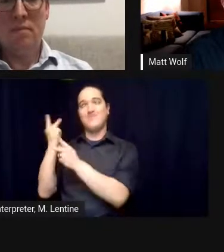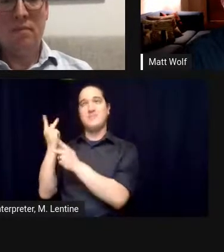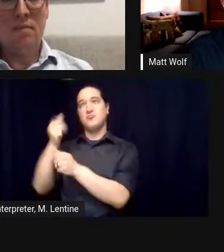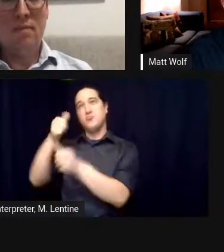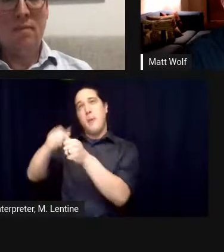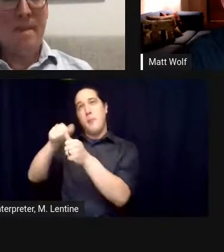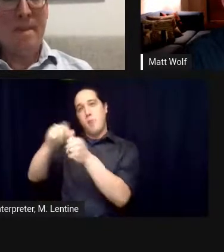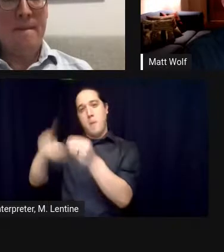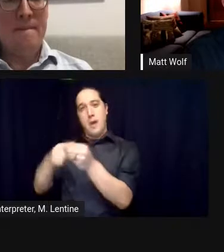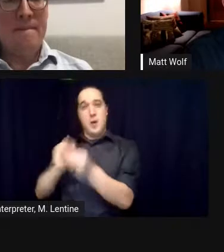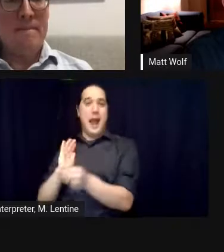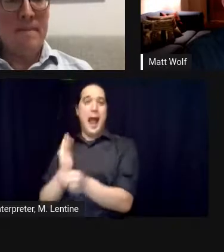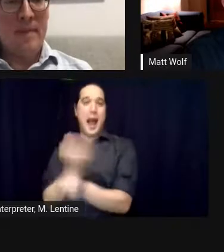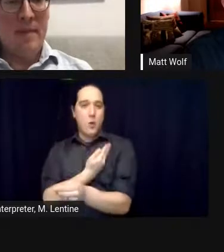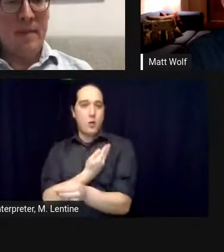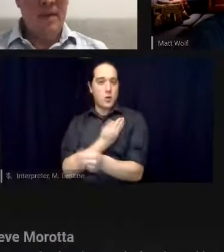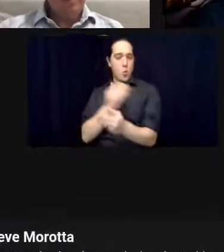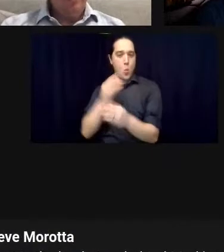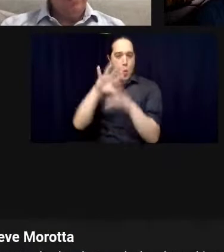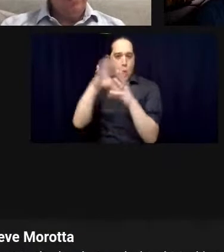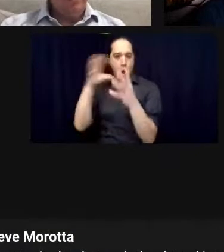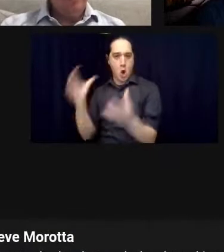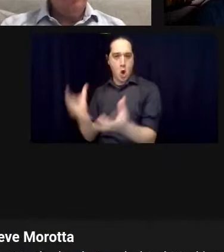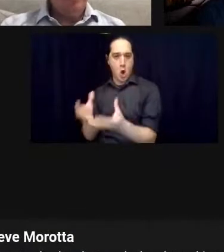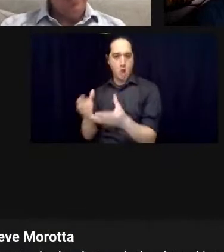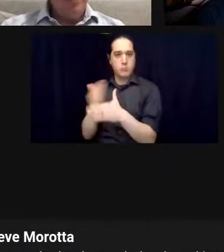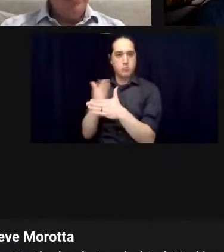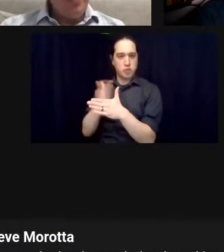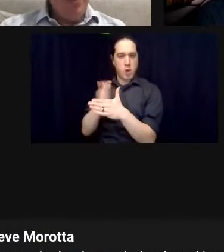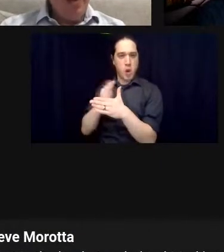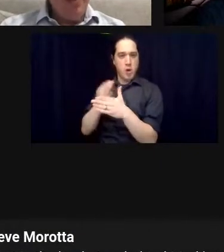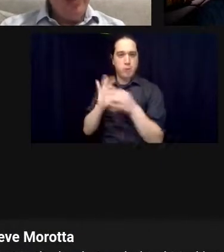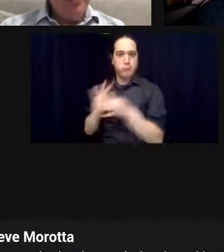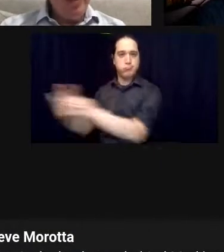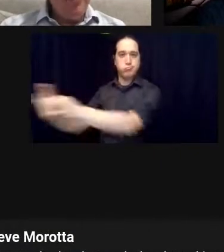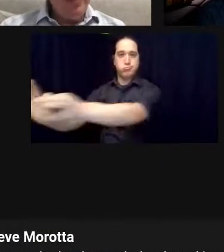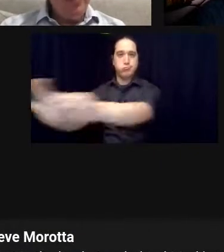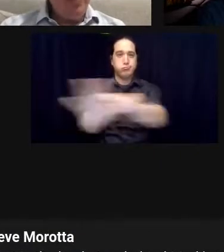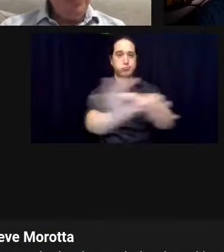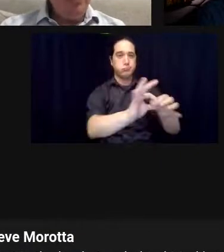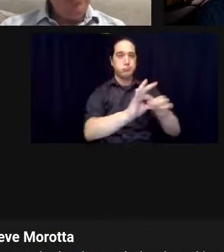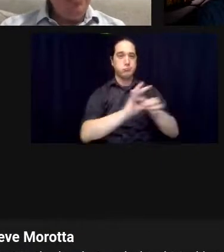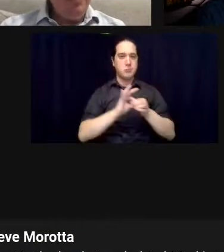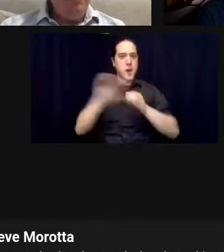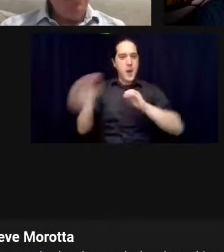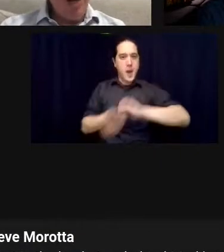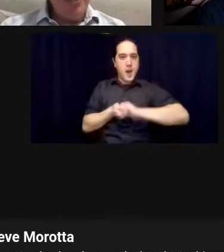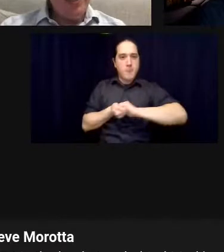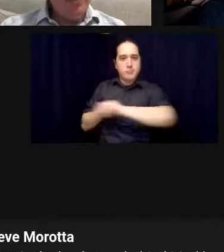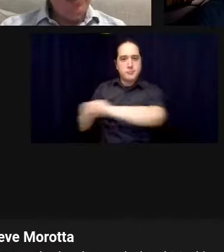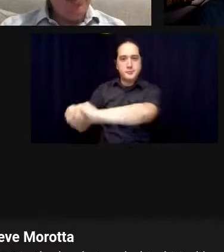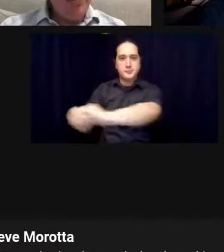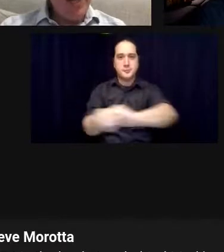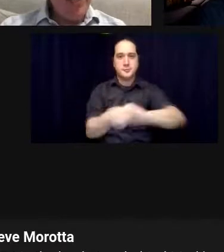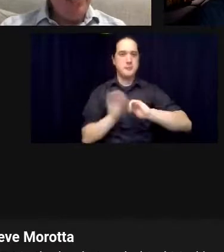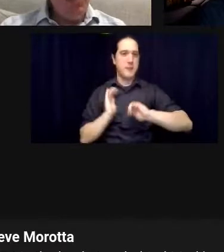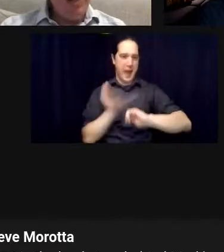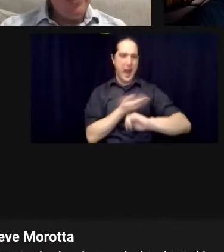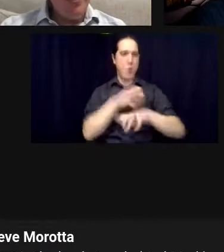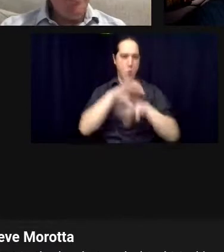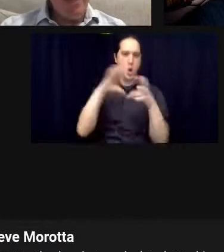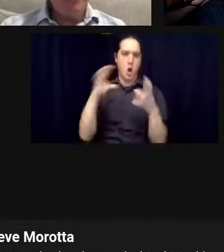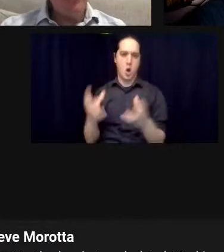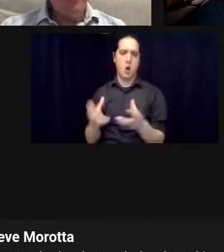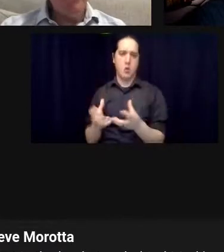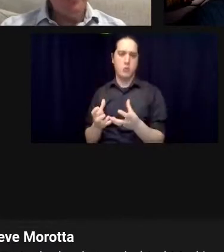uh so uh we also have a question from steve murata who says